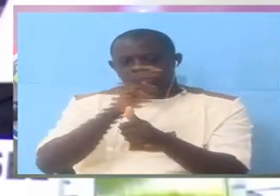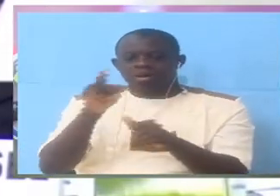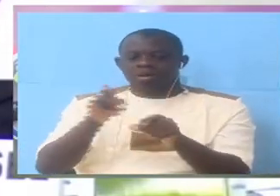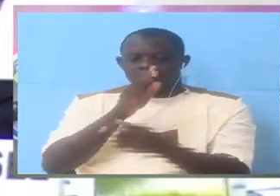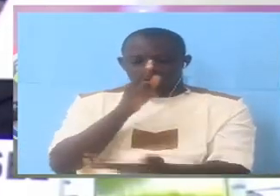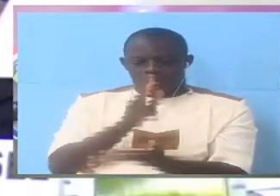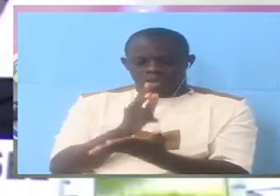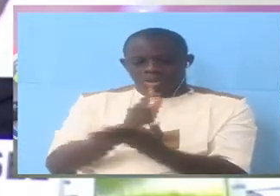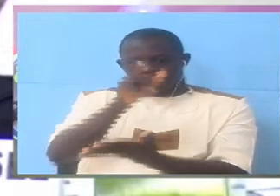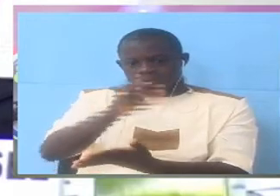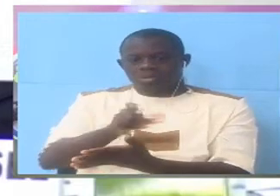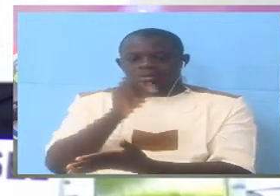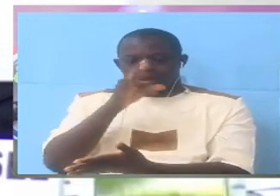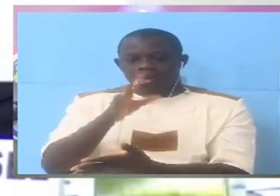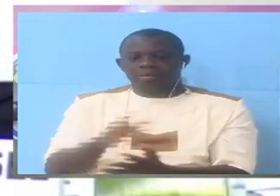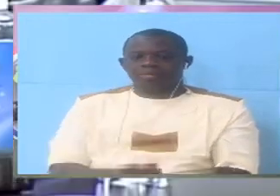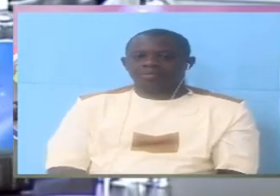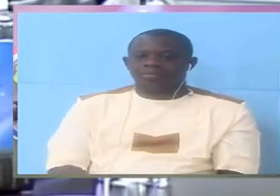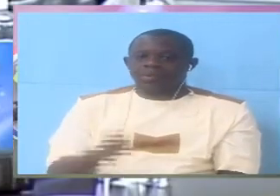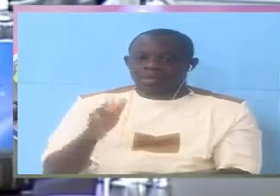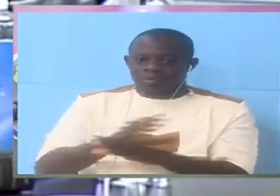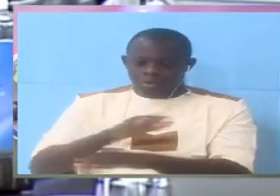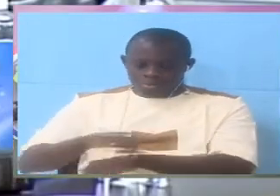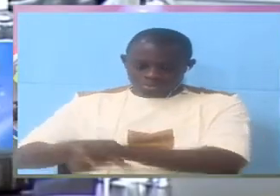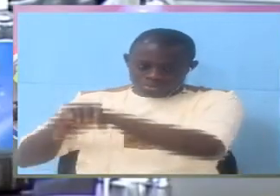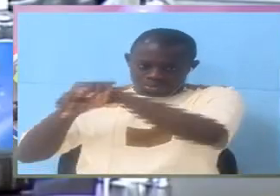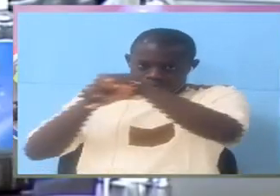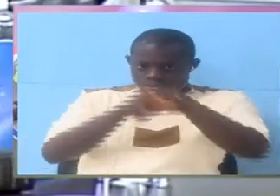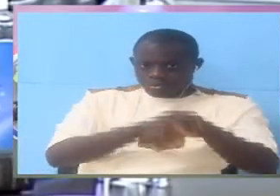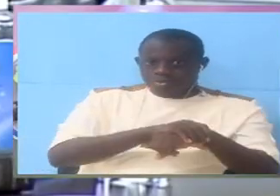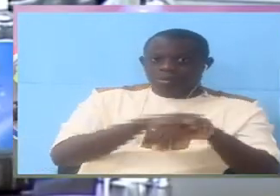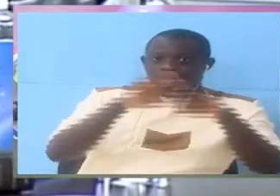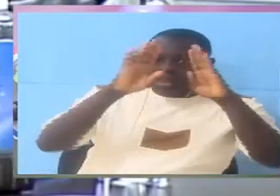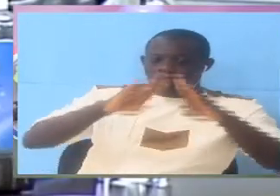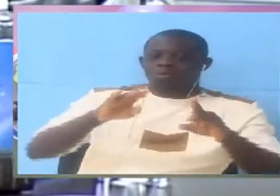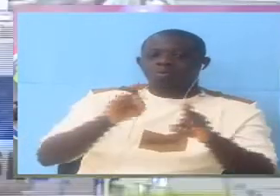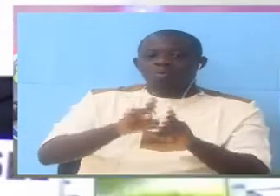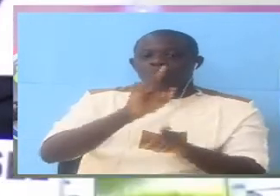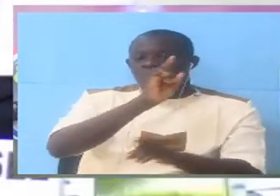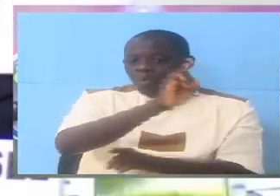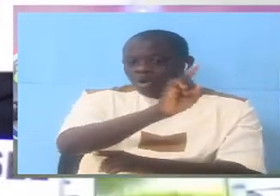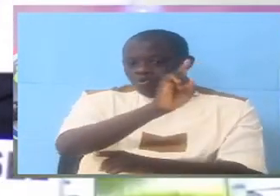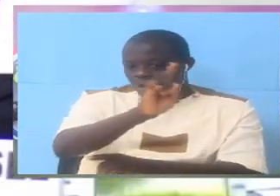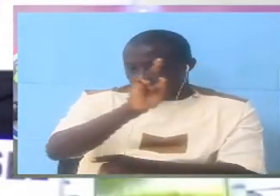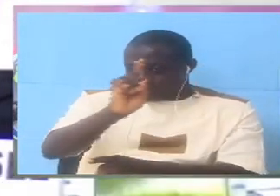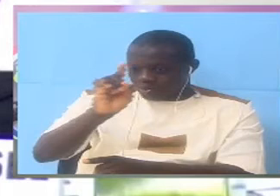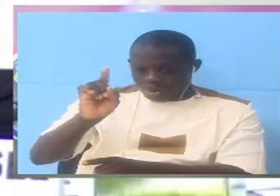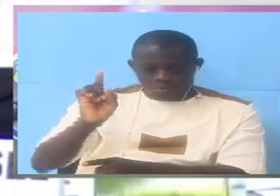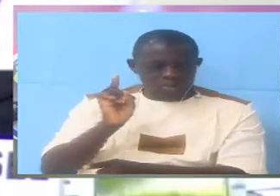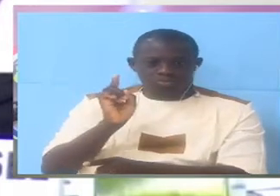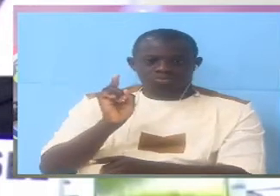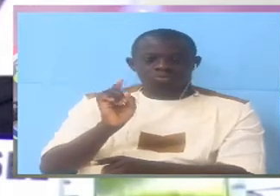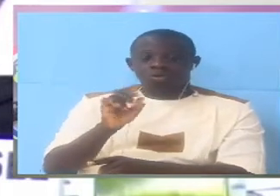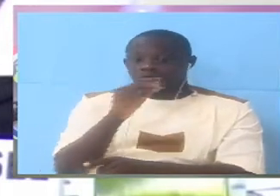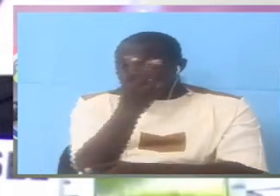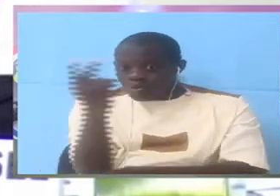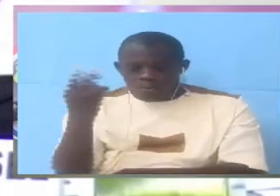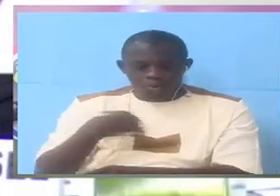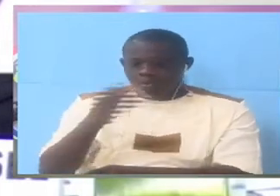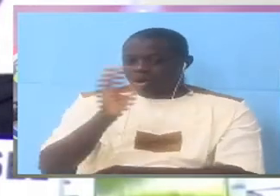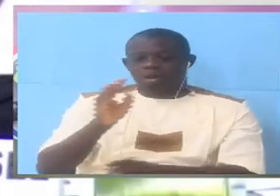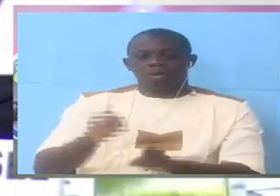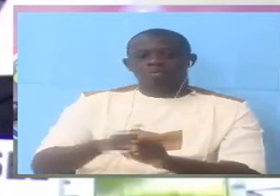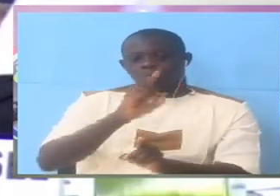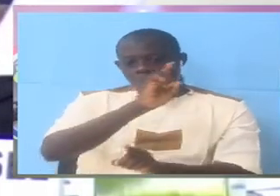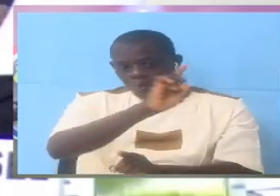Brought into the interrogation room one by one. We do not go in pairs. Only one, then after they will call. They